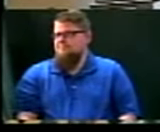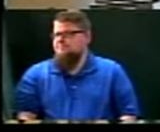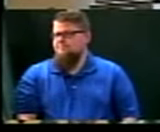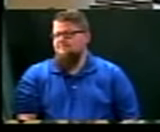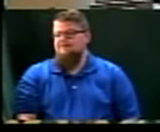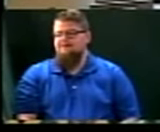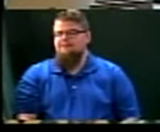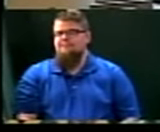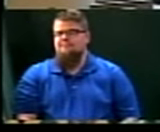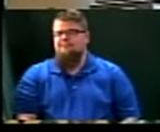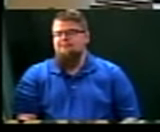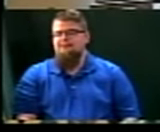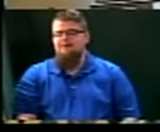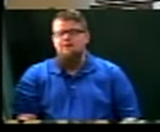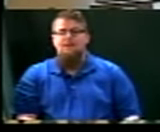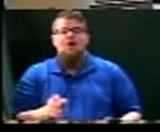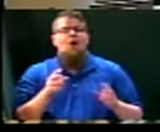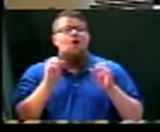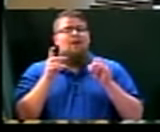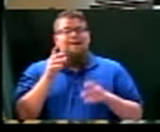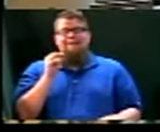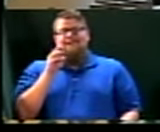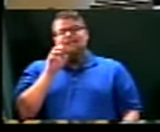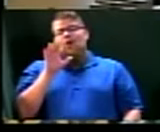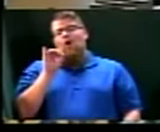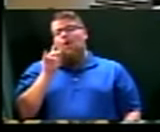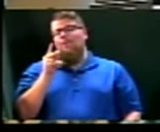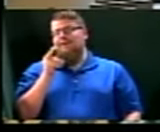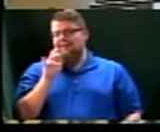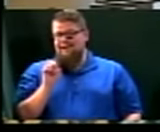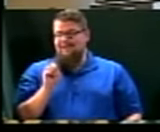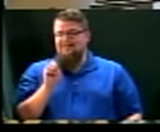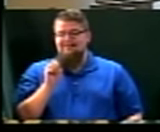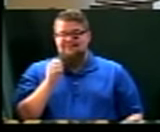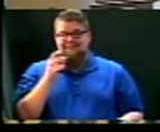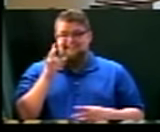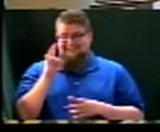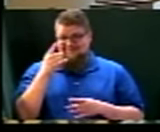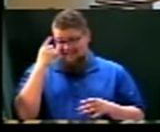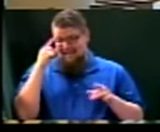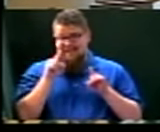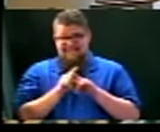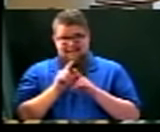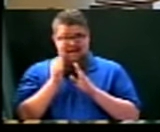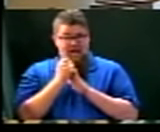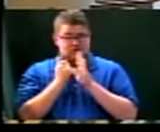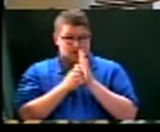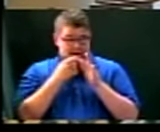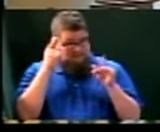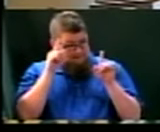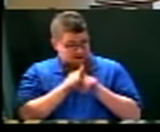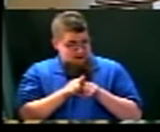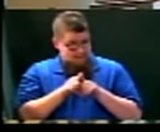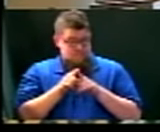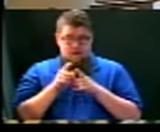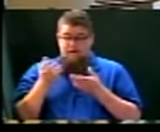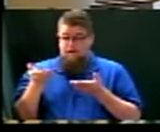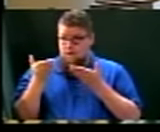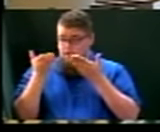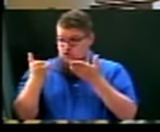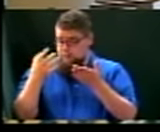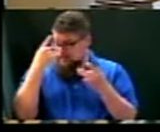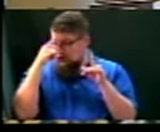It is. Okay, Ms. Coatney. Item 7, consent agenda. Do I have a motion on the consent